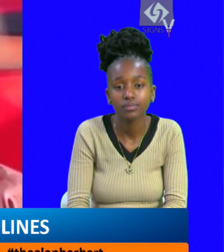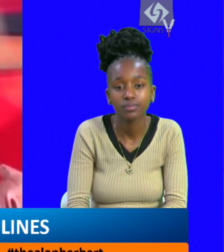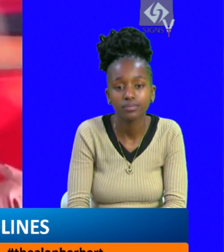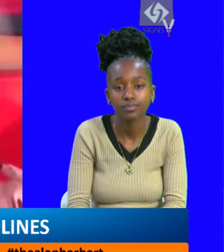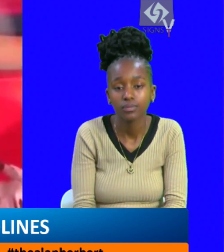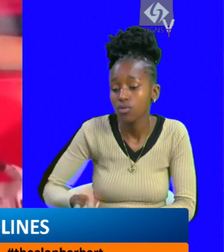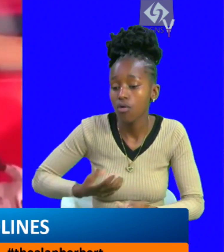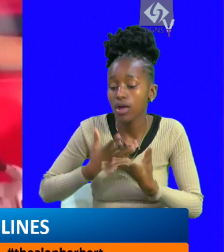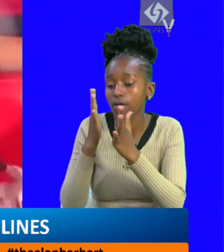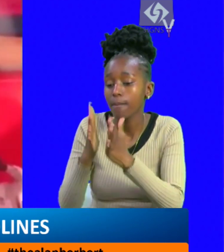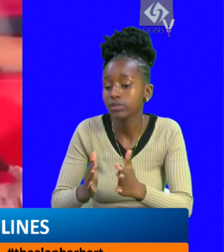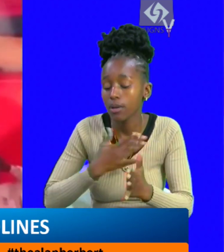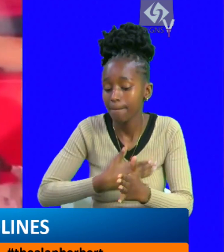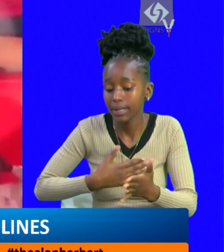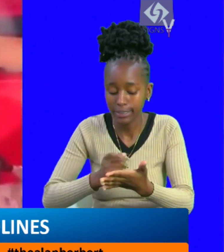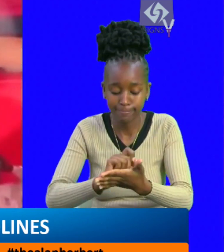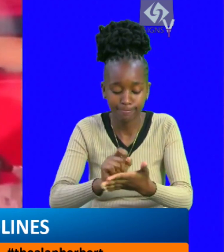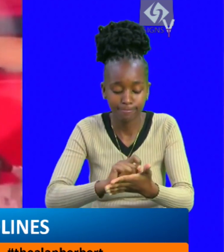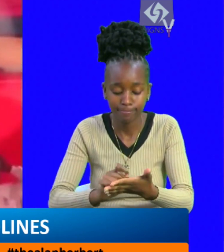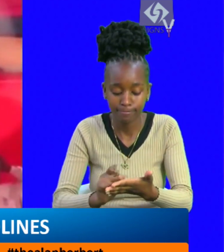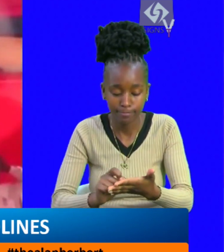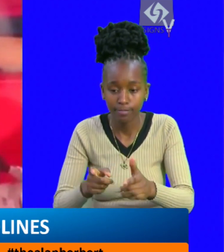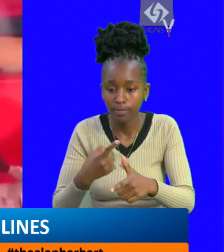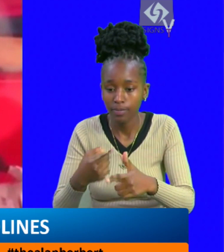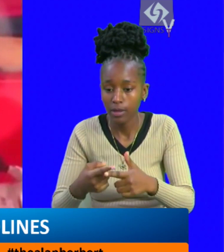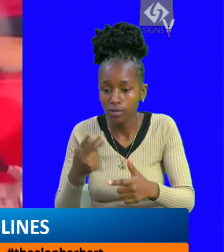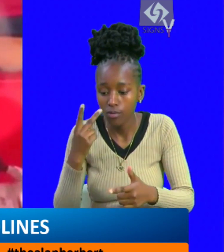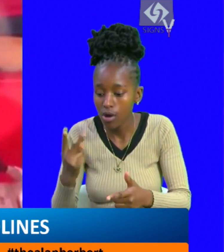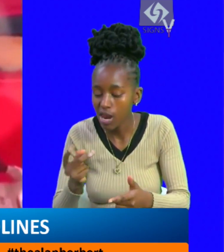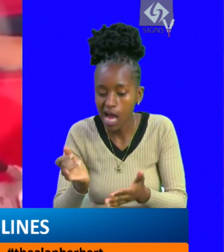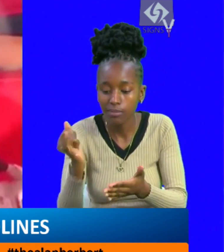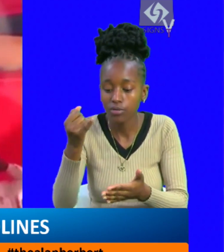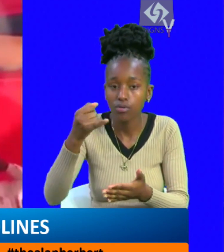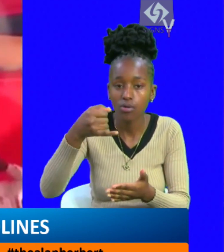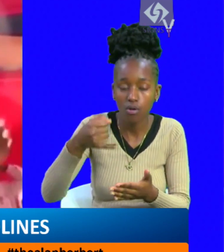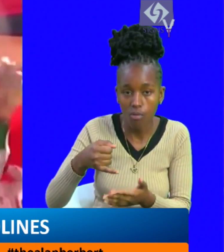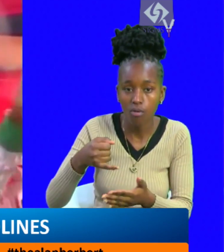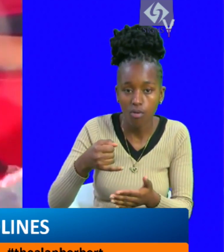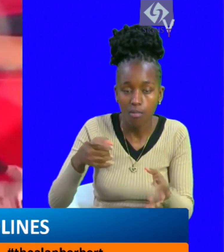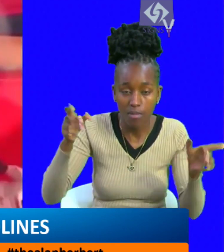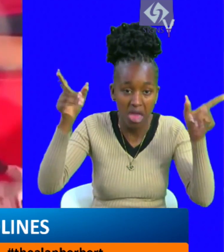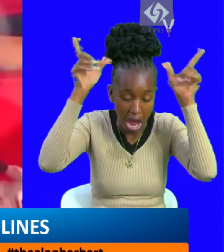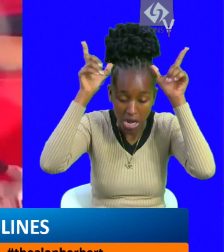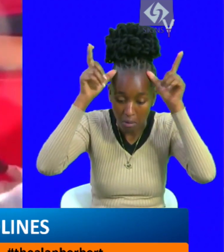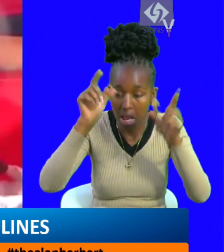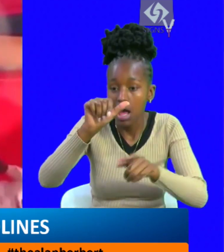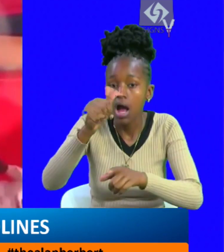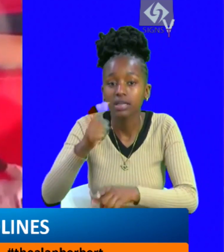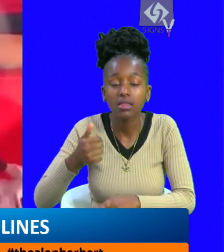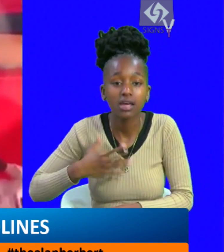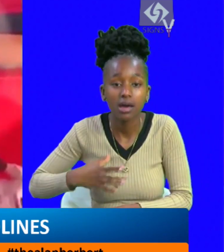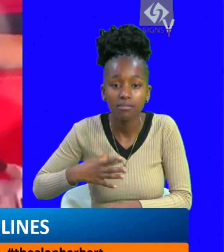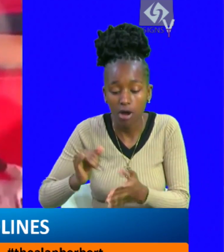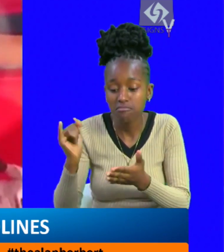tulijaribu kukusanya signature milioni 2 peke yake, tukashindwa. Na wale tulishindwa nao ndio sasa wanataka